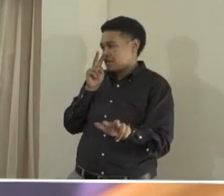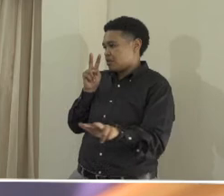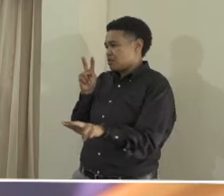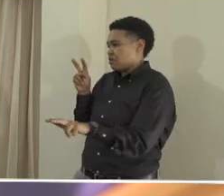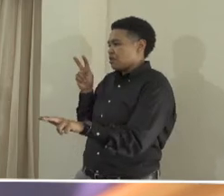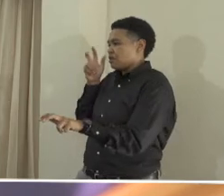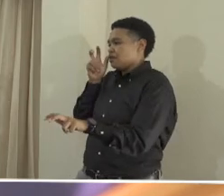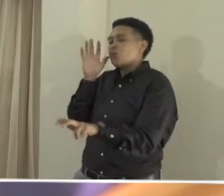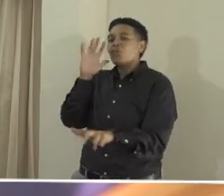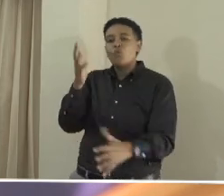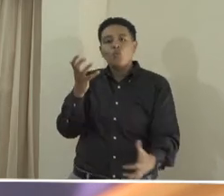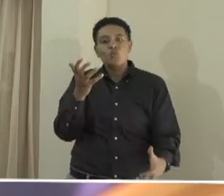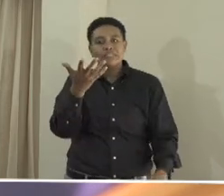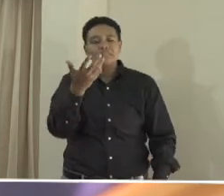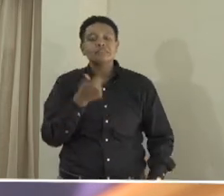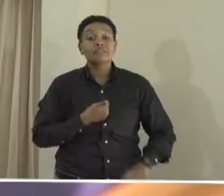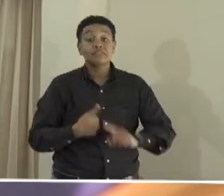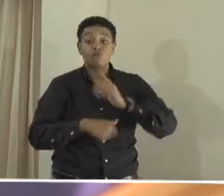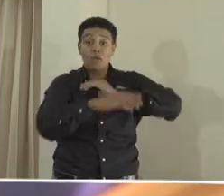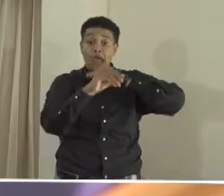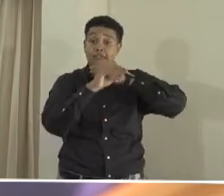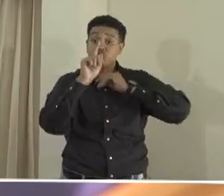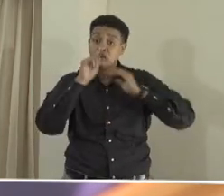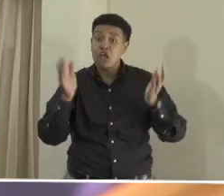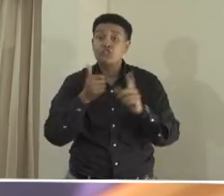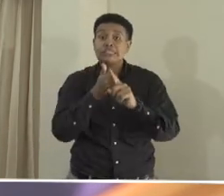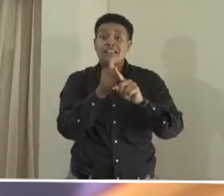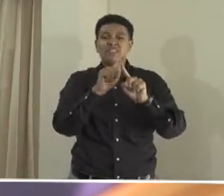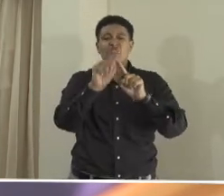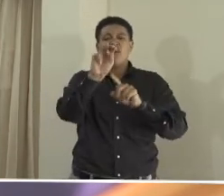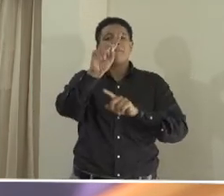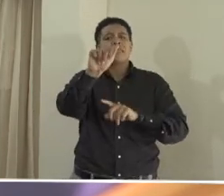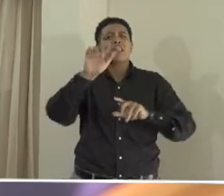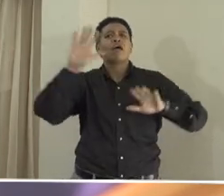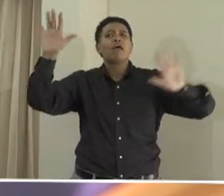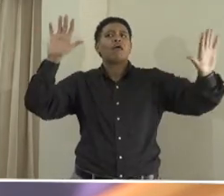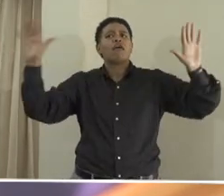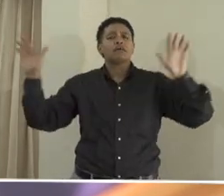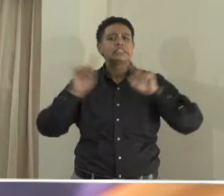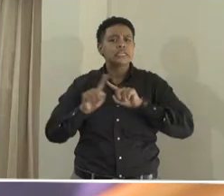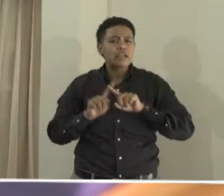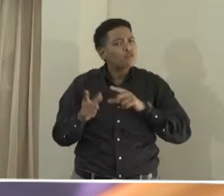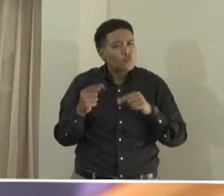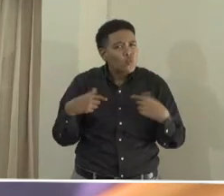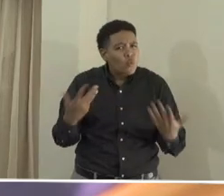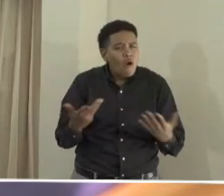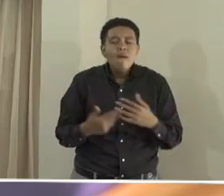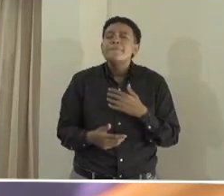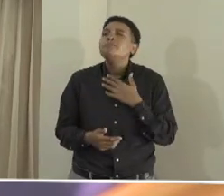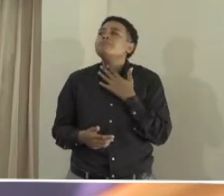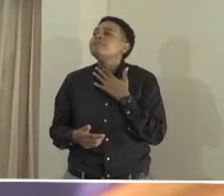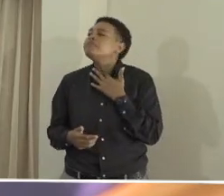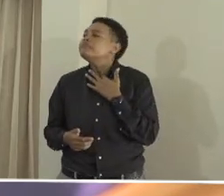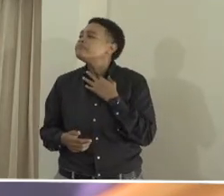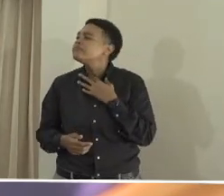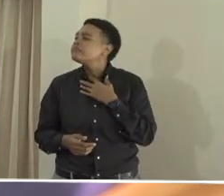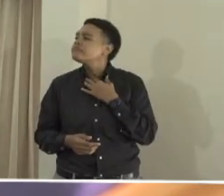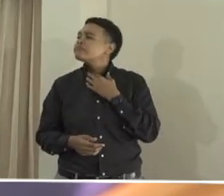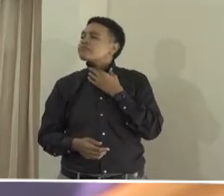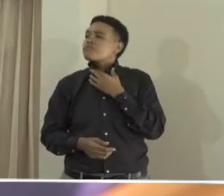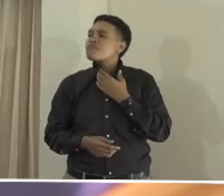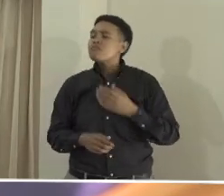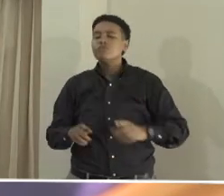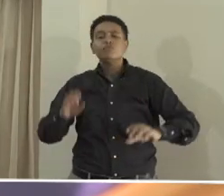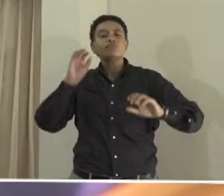the public. We're also encouraging media houses to feature